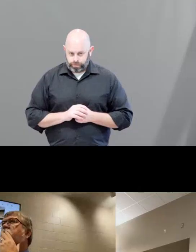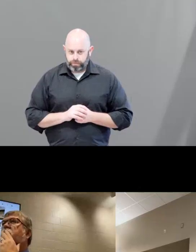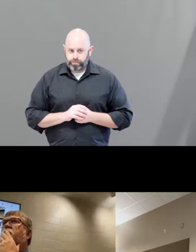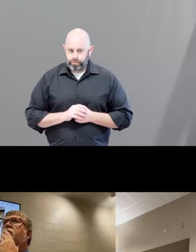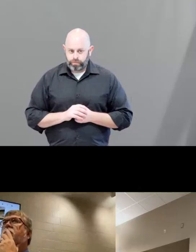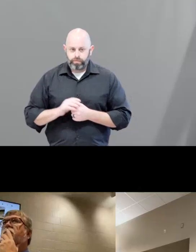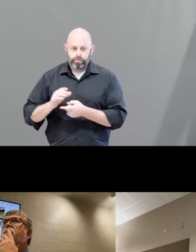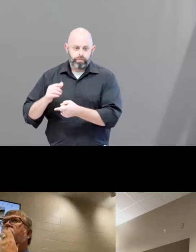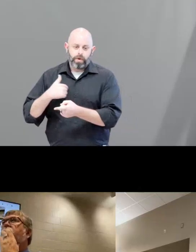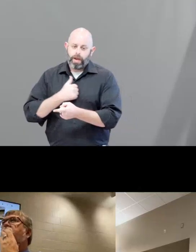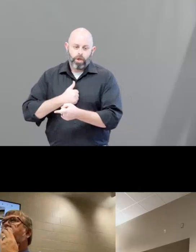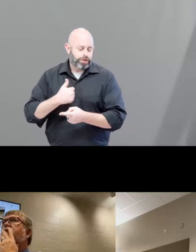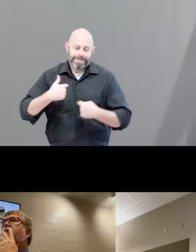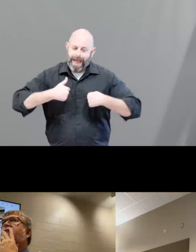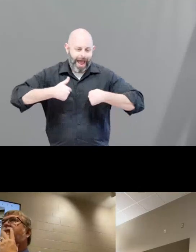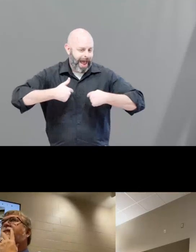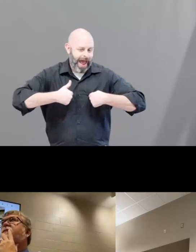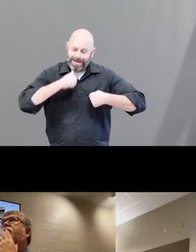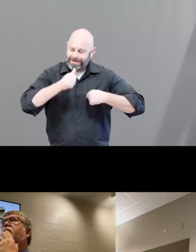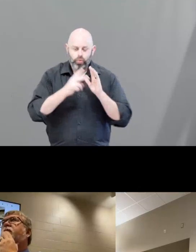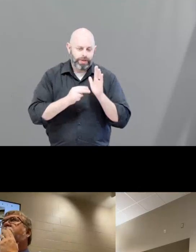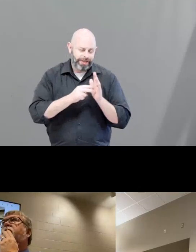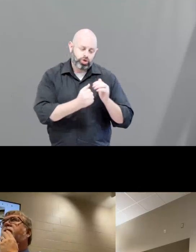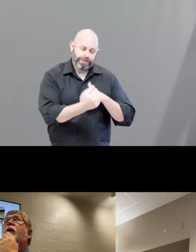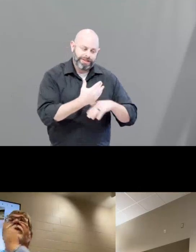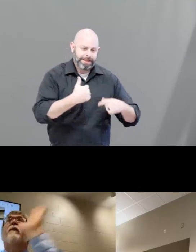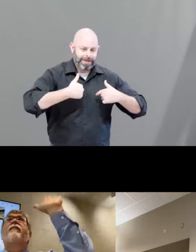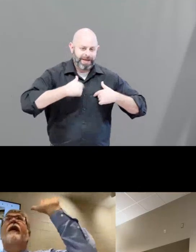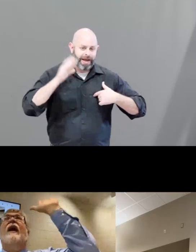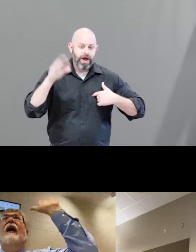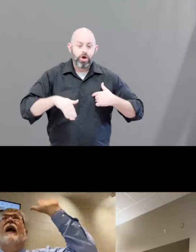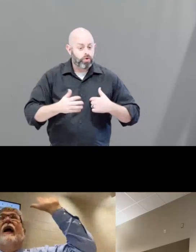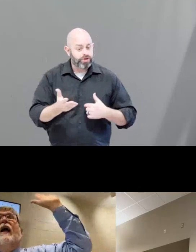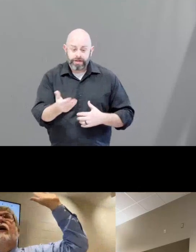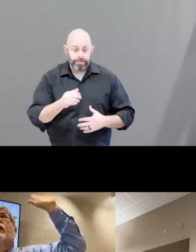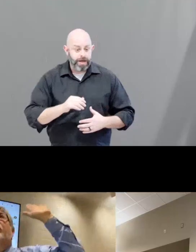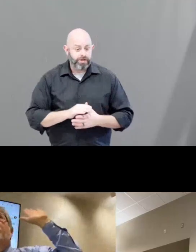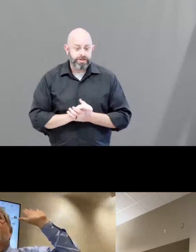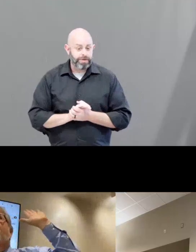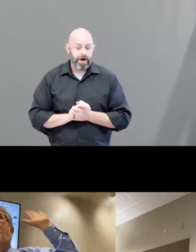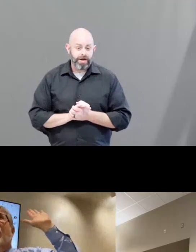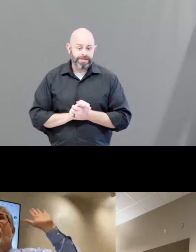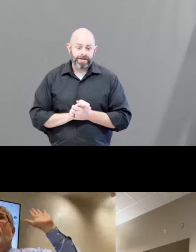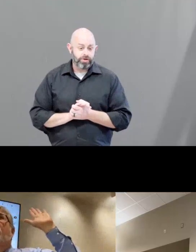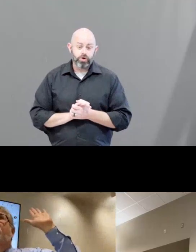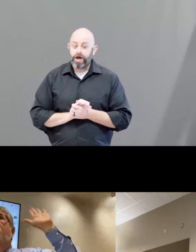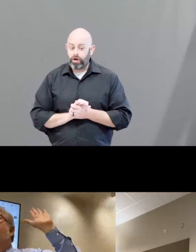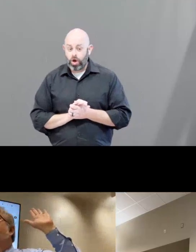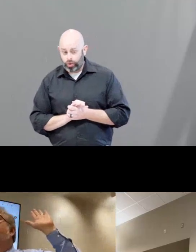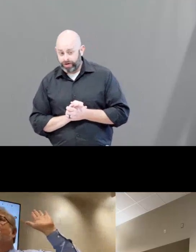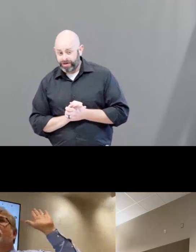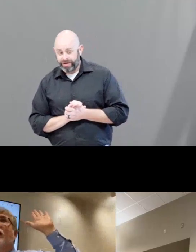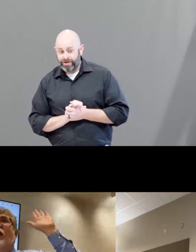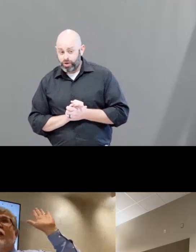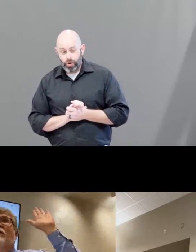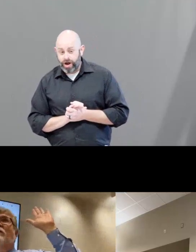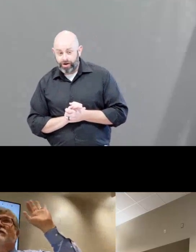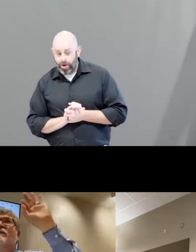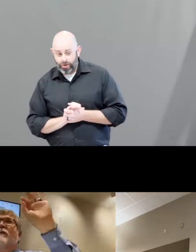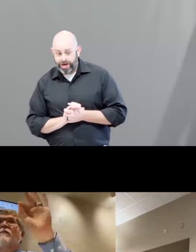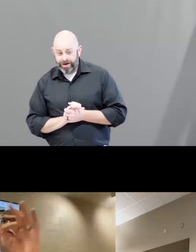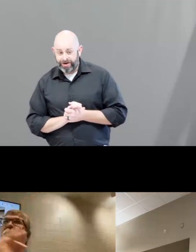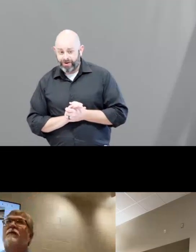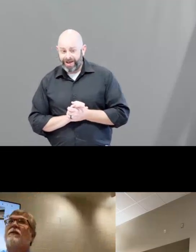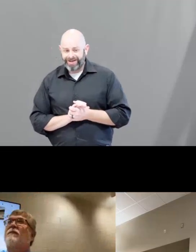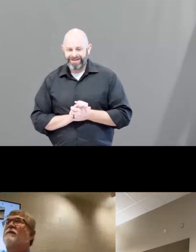I apologize that I didn't read them because she did send it to me and I know the meeting's minutes. No, just admit, just to be honest, you're not alone. You